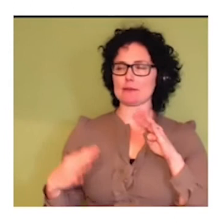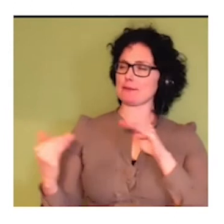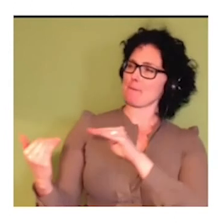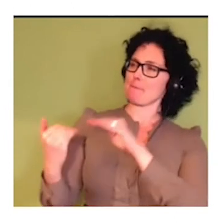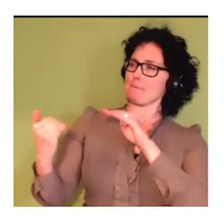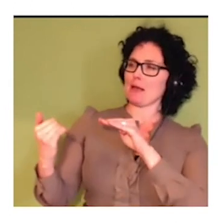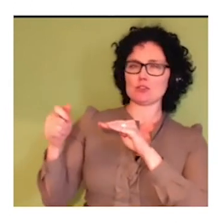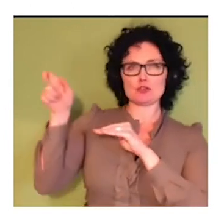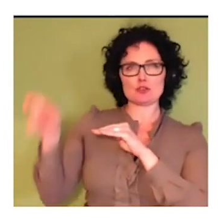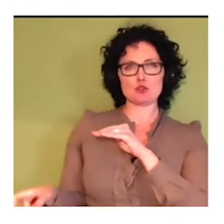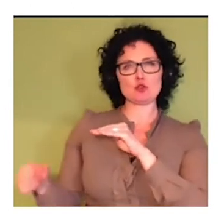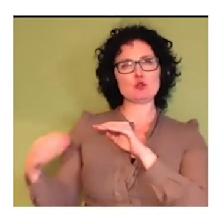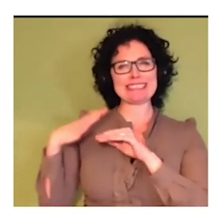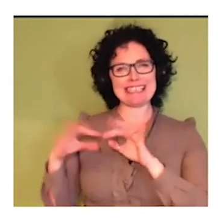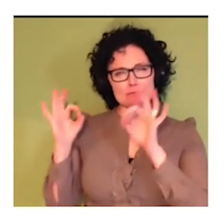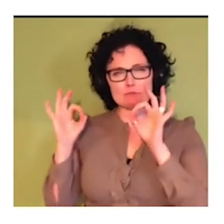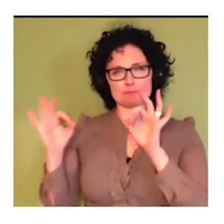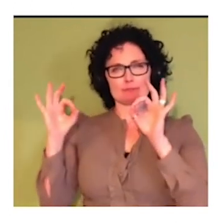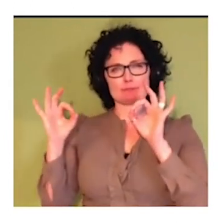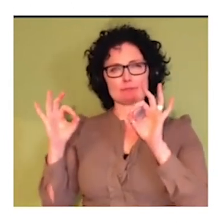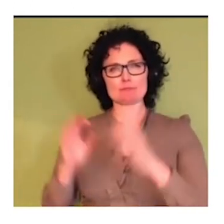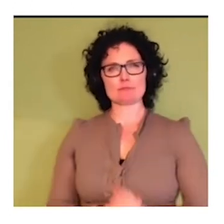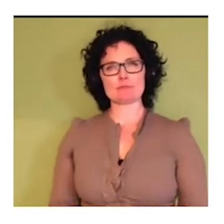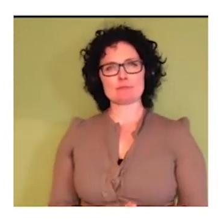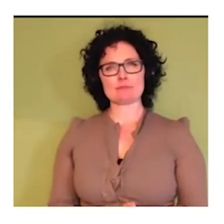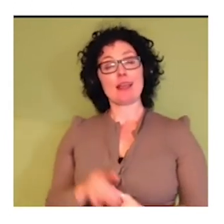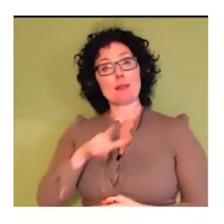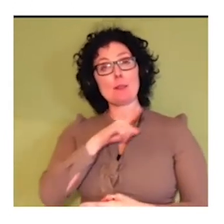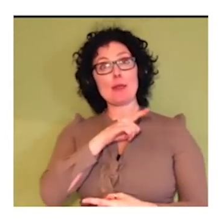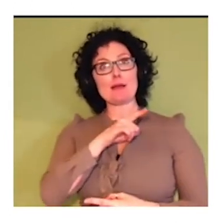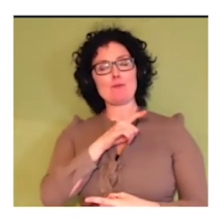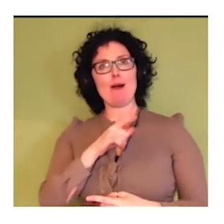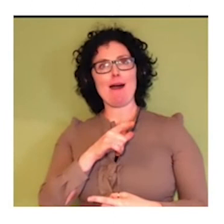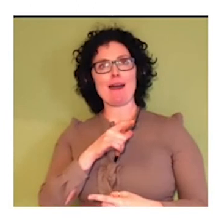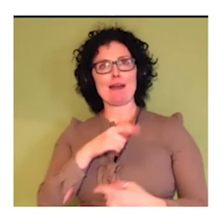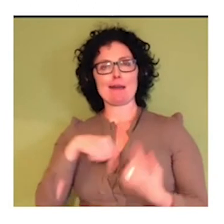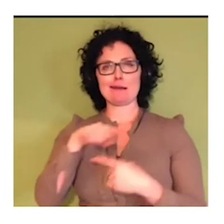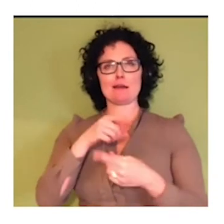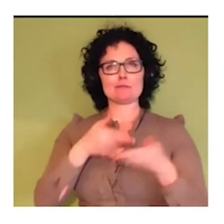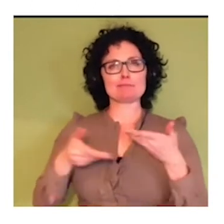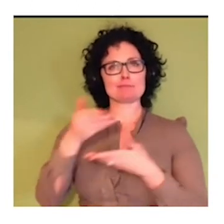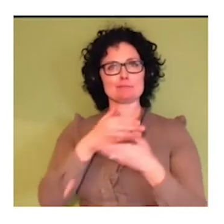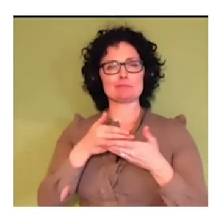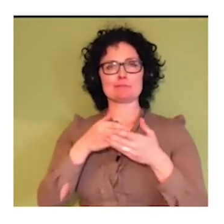individual user. And this is a good illustration of why we tend to talk about this